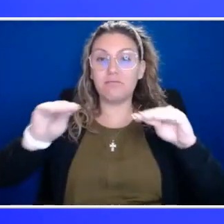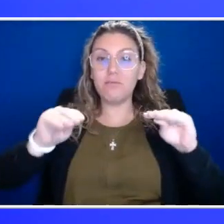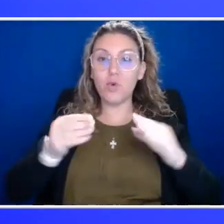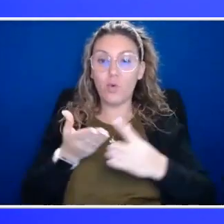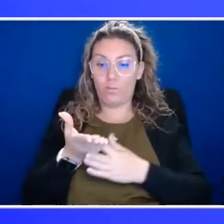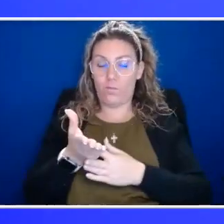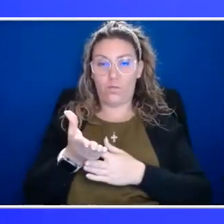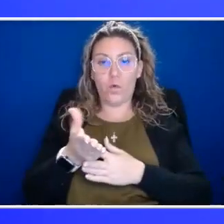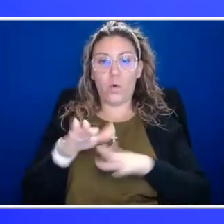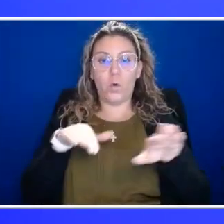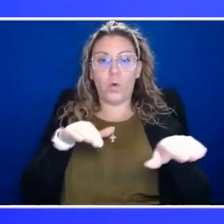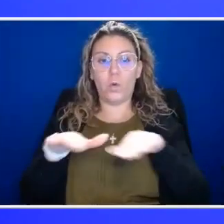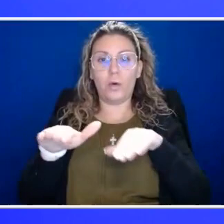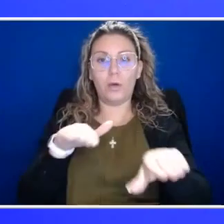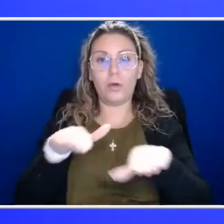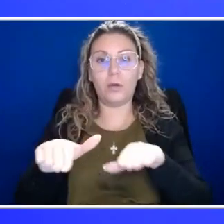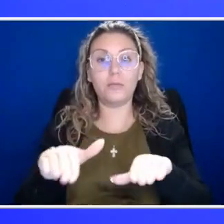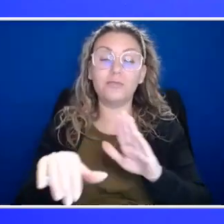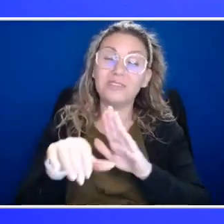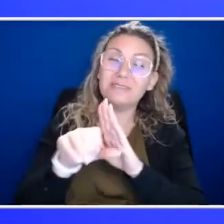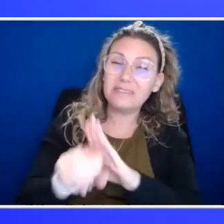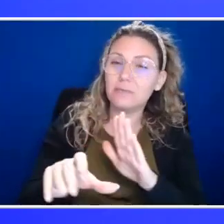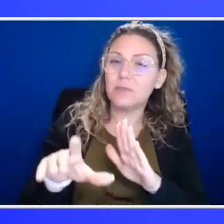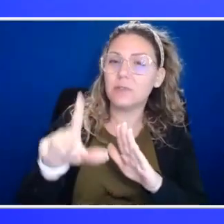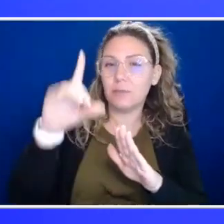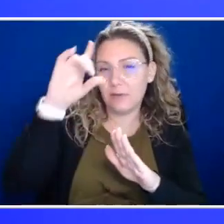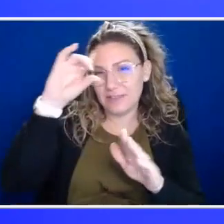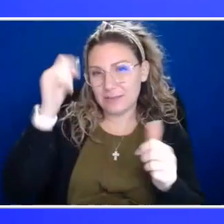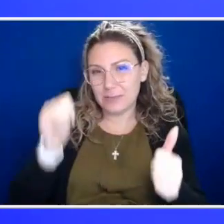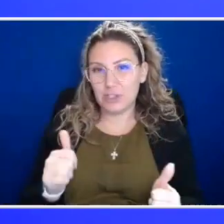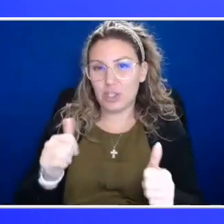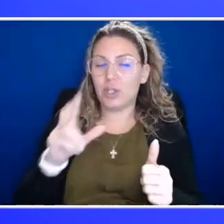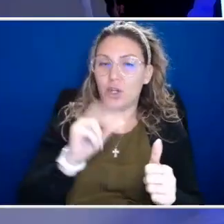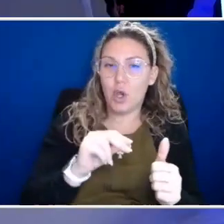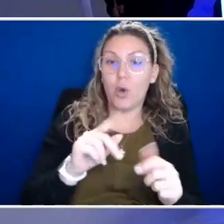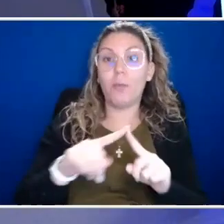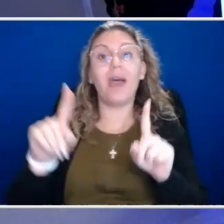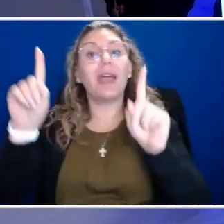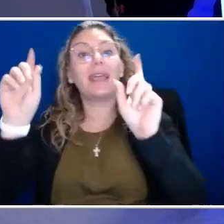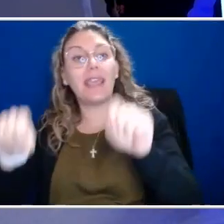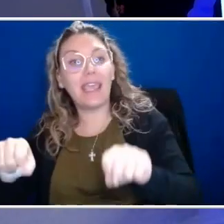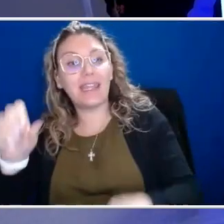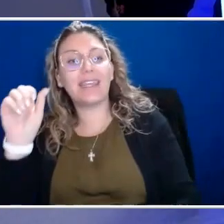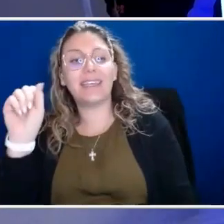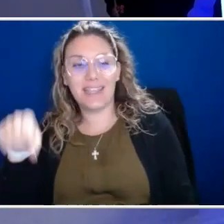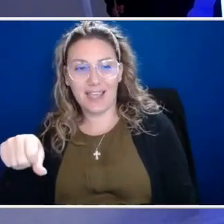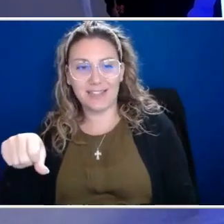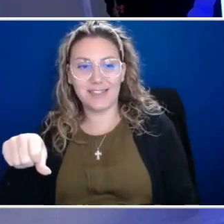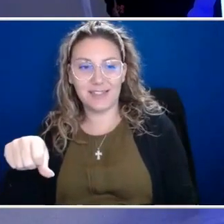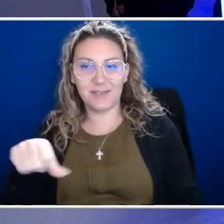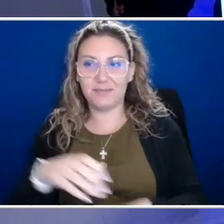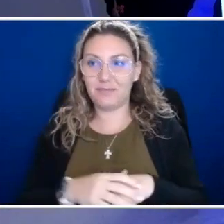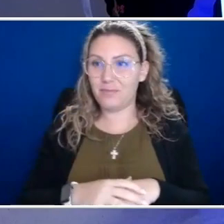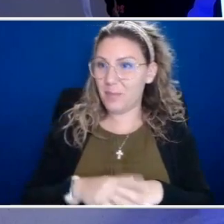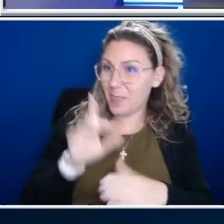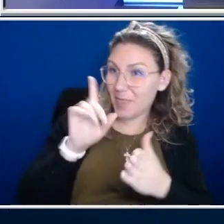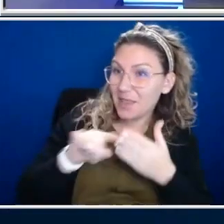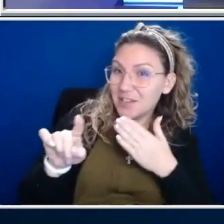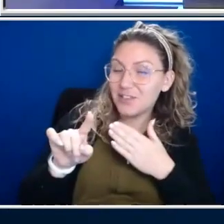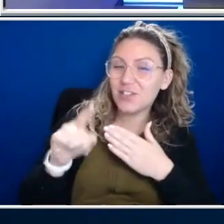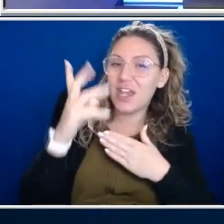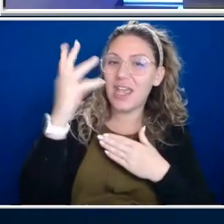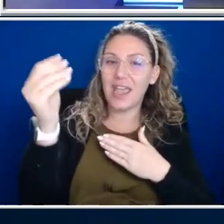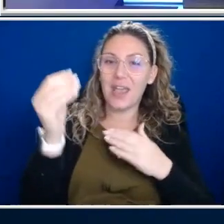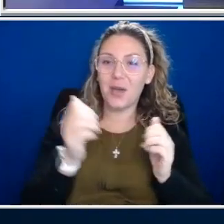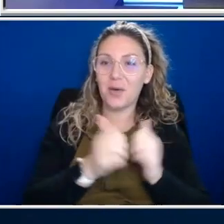so is it a sign of dementia? No, but can it be? Yes. All right, I want to check back out at